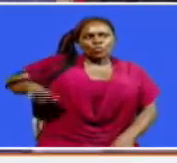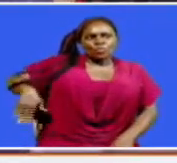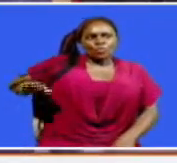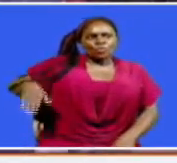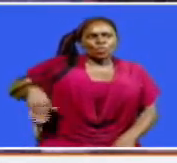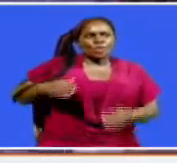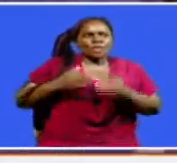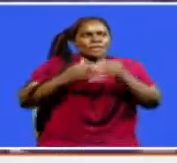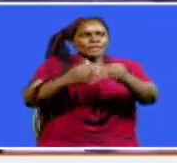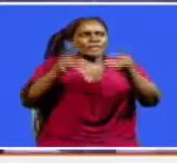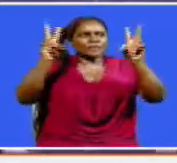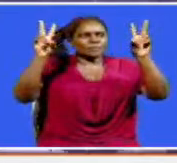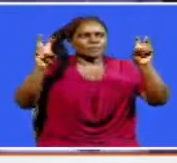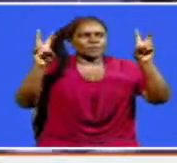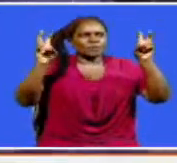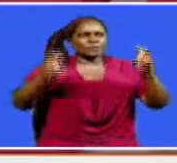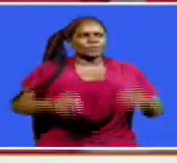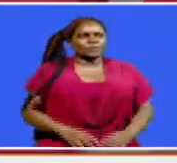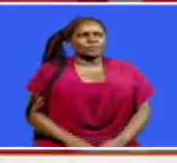in leadership issues.